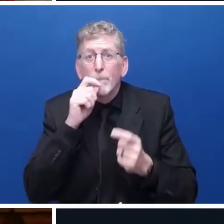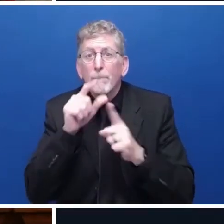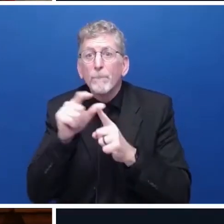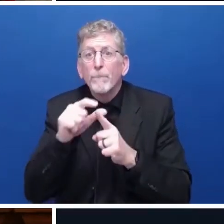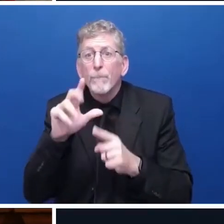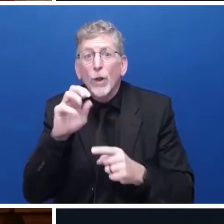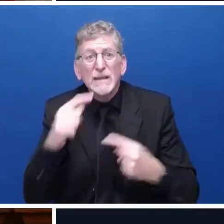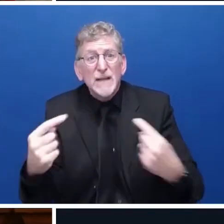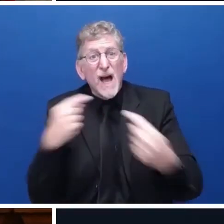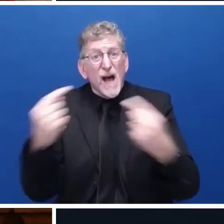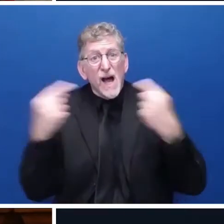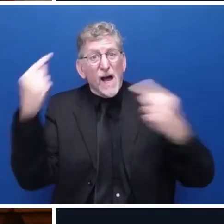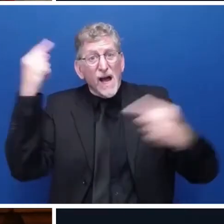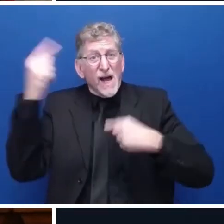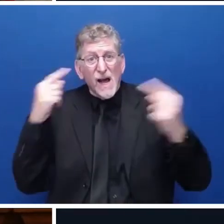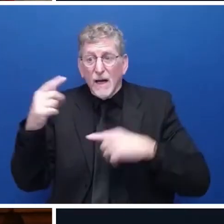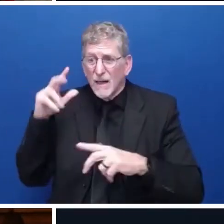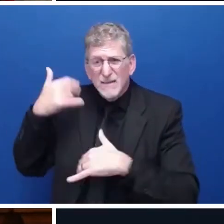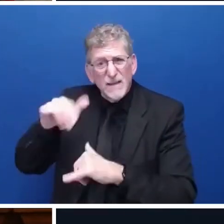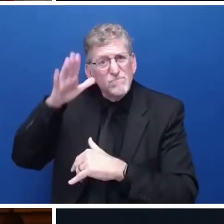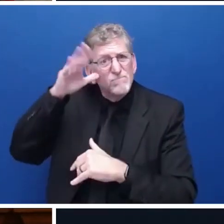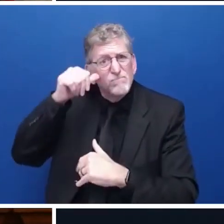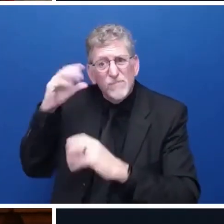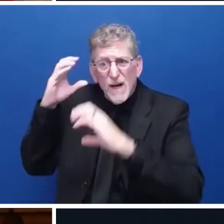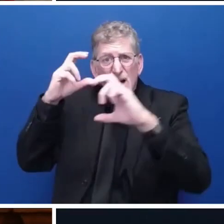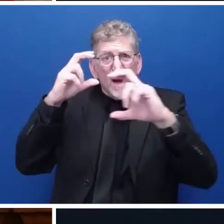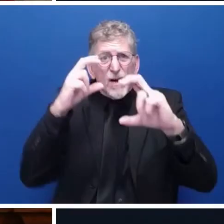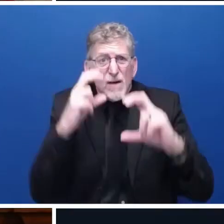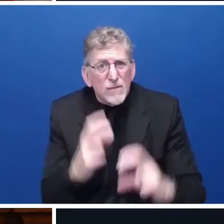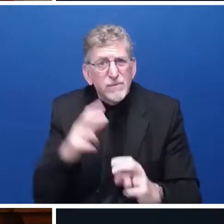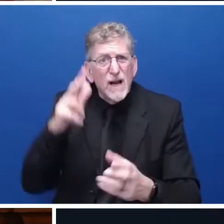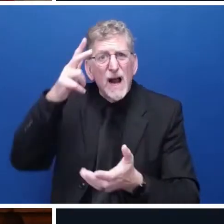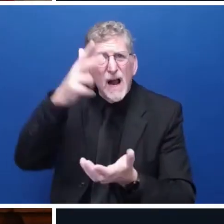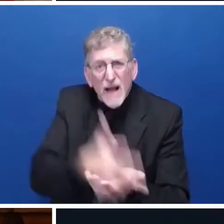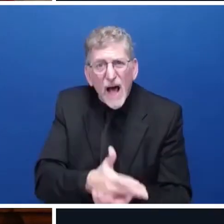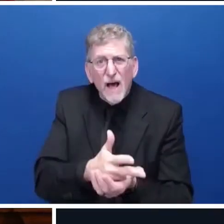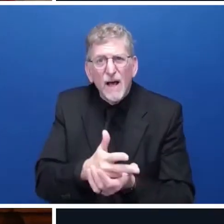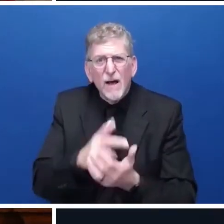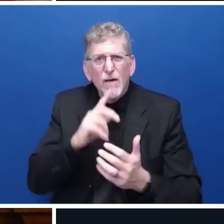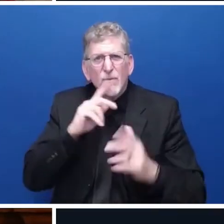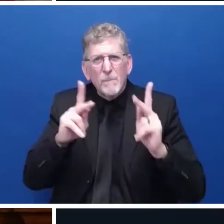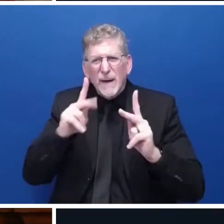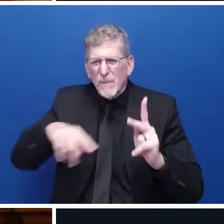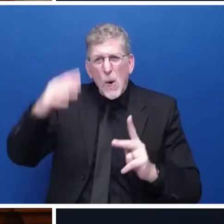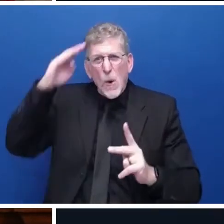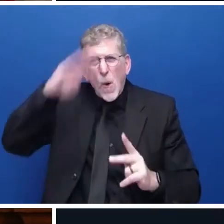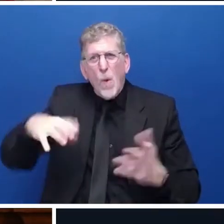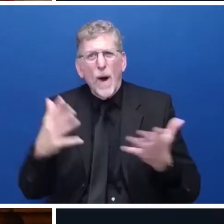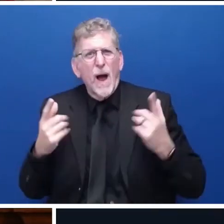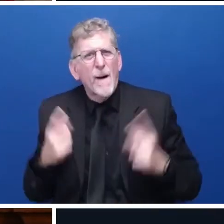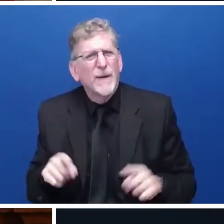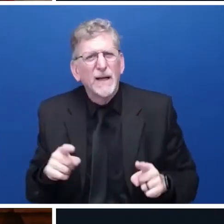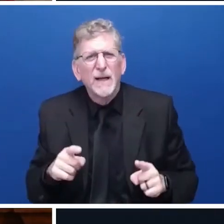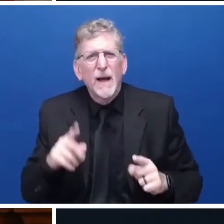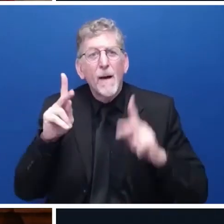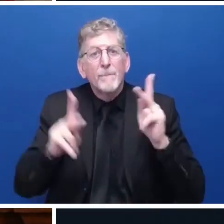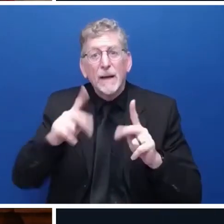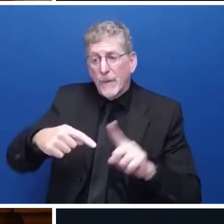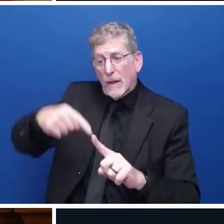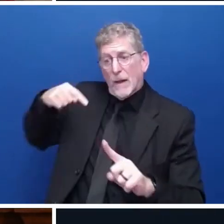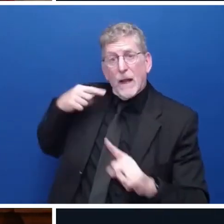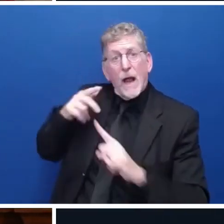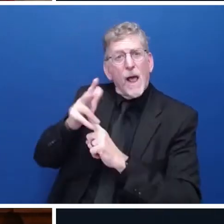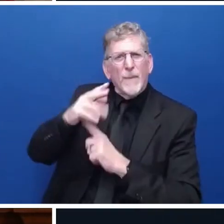and people knew what was happening. Everybody in the back of the helicopter knew because they saw the blood pouring down the